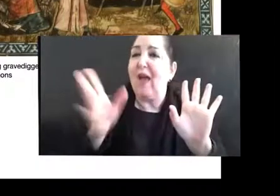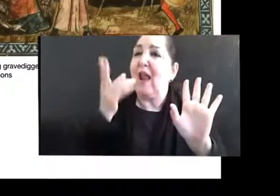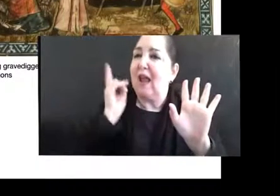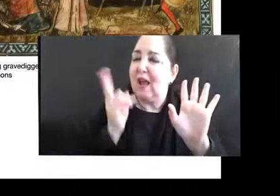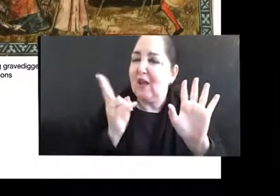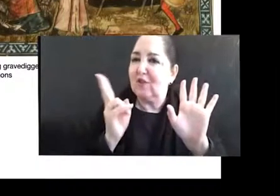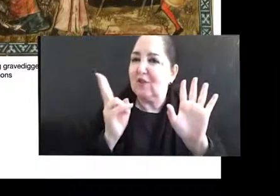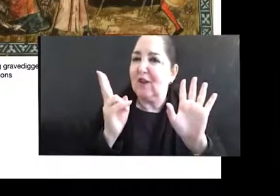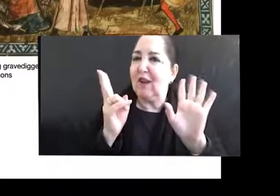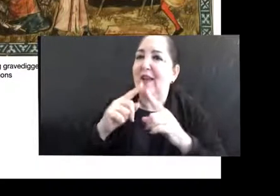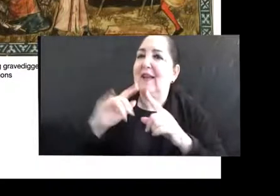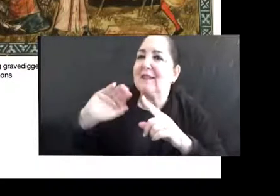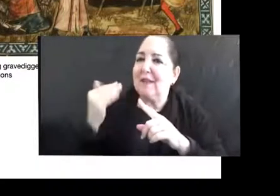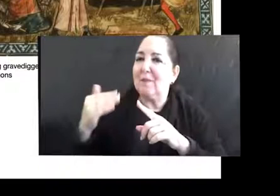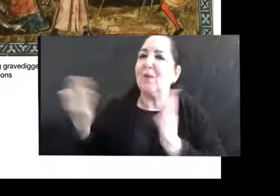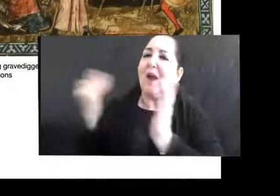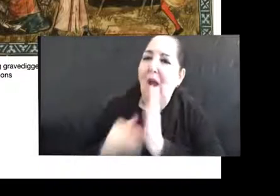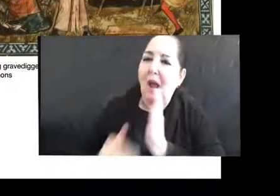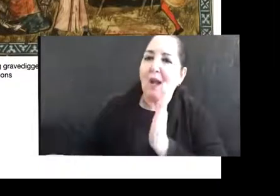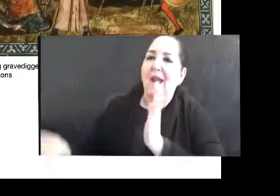that history has a certain cyclicity,